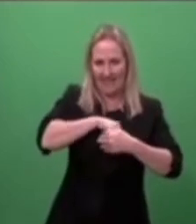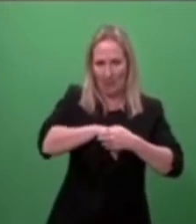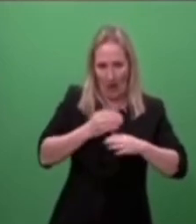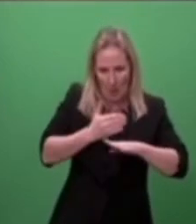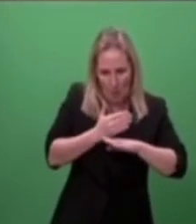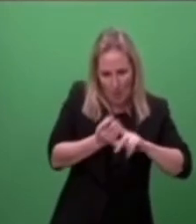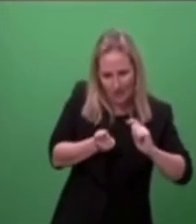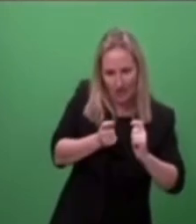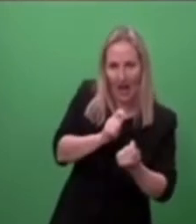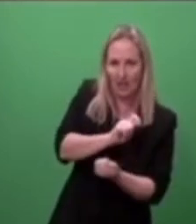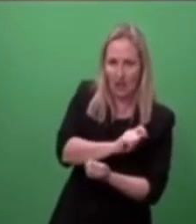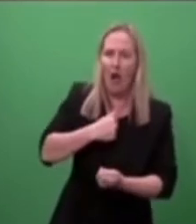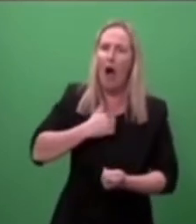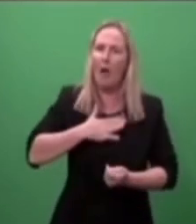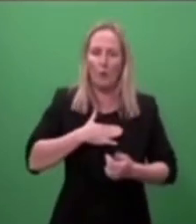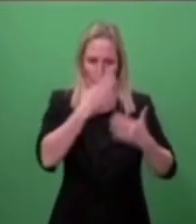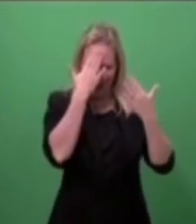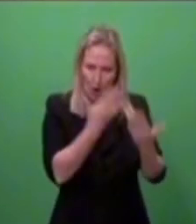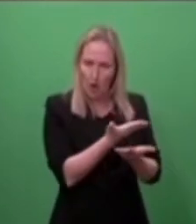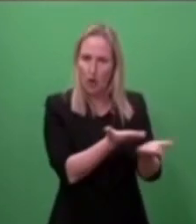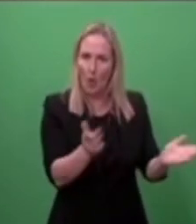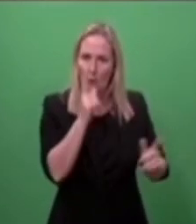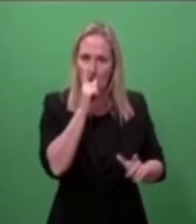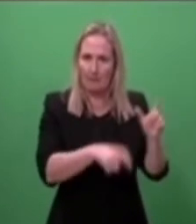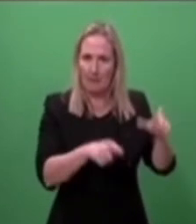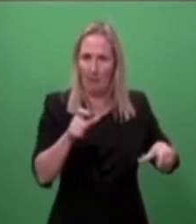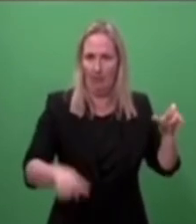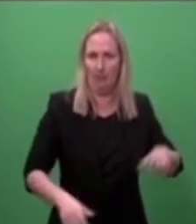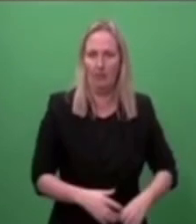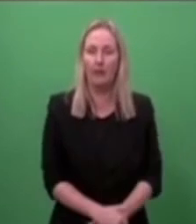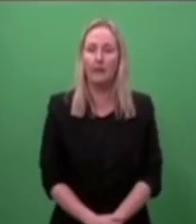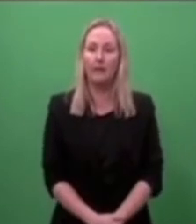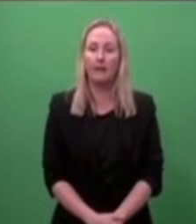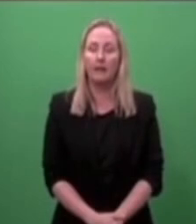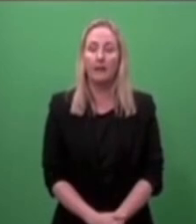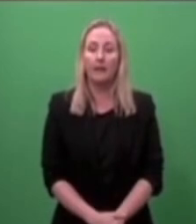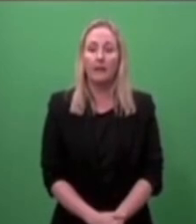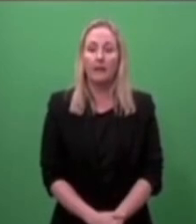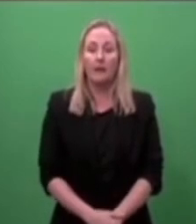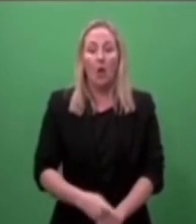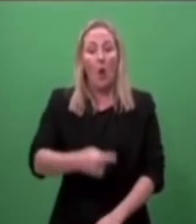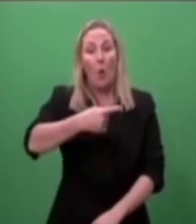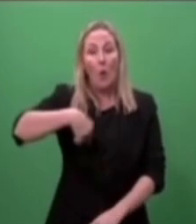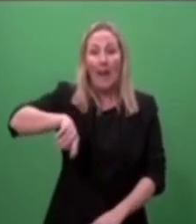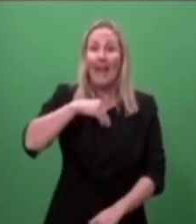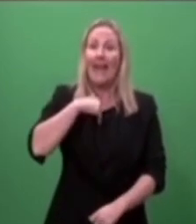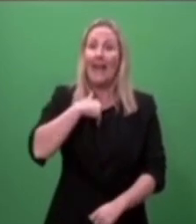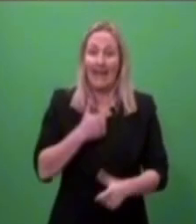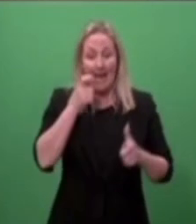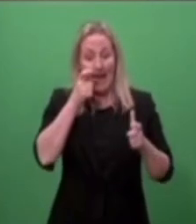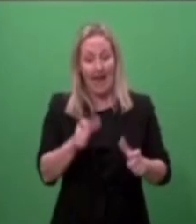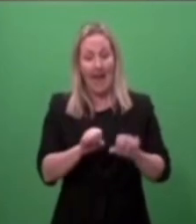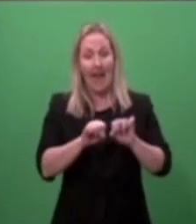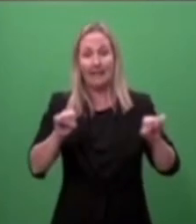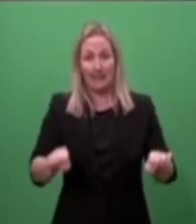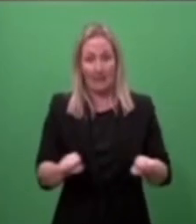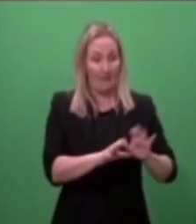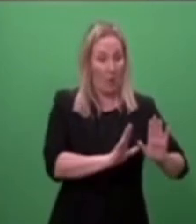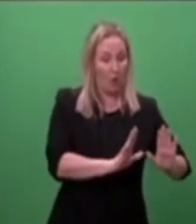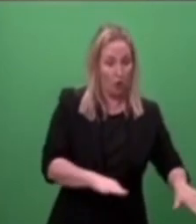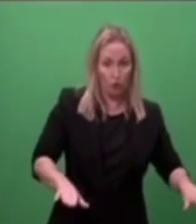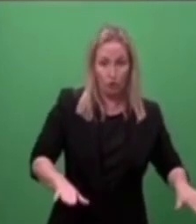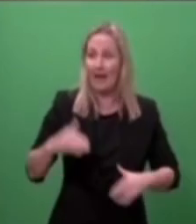those people today. We need the care system as a whole for children and for adults across all settings